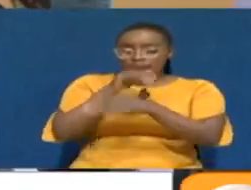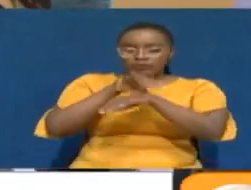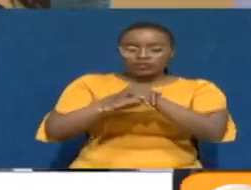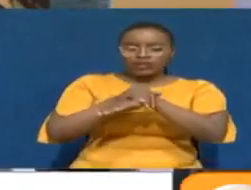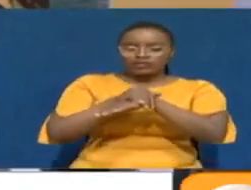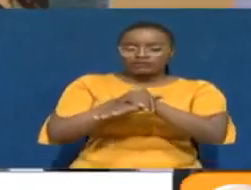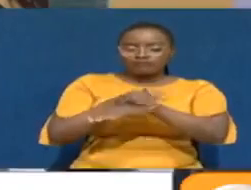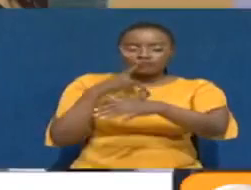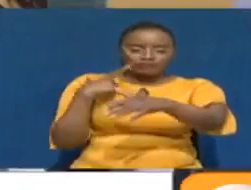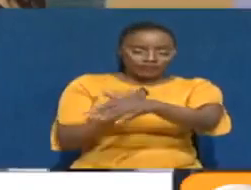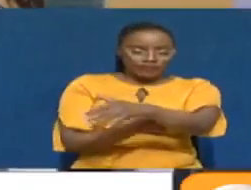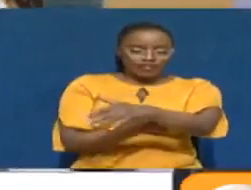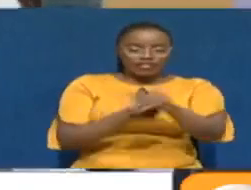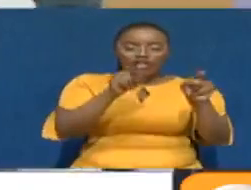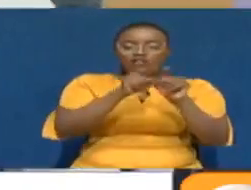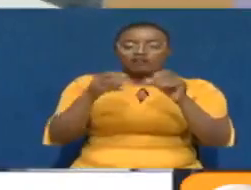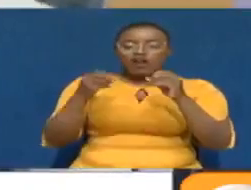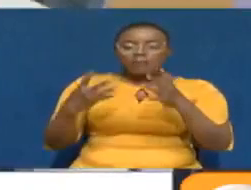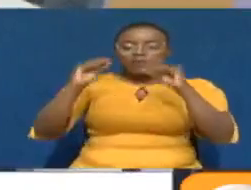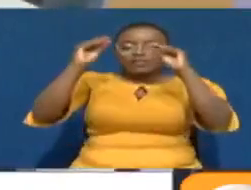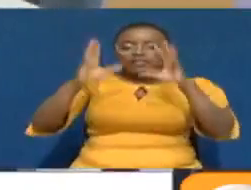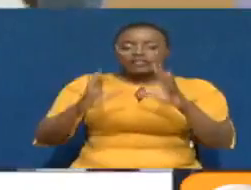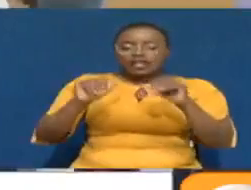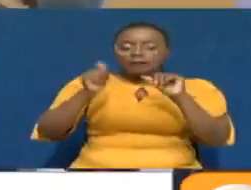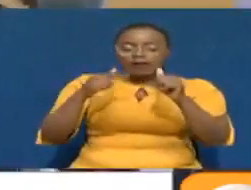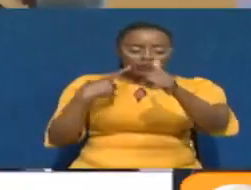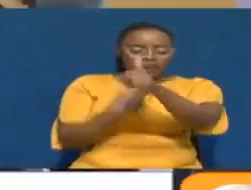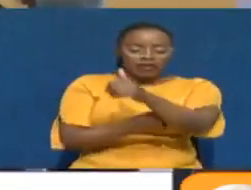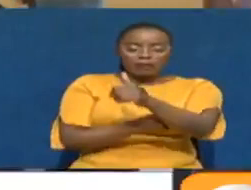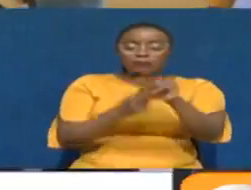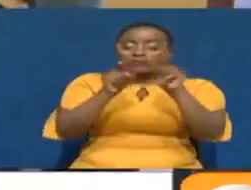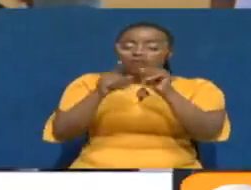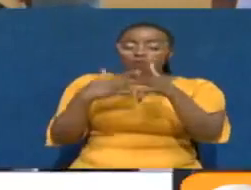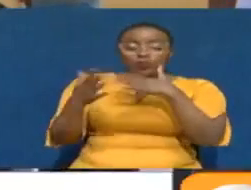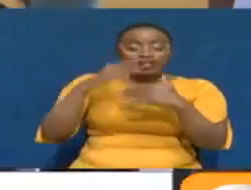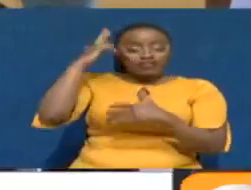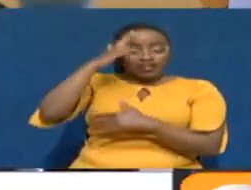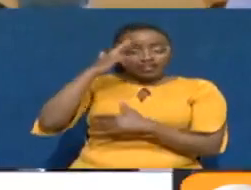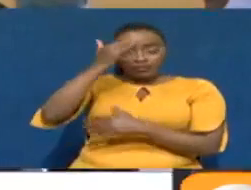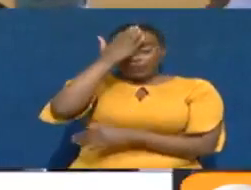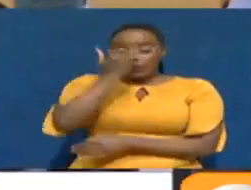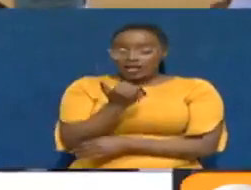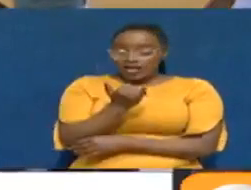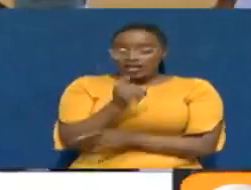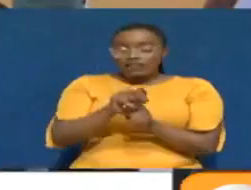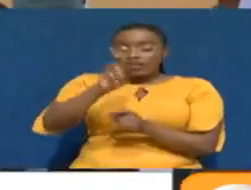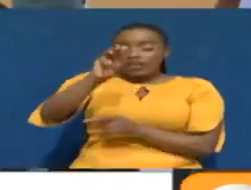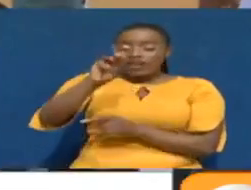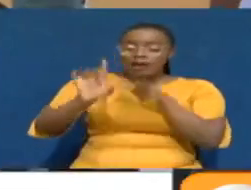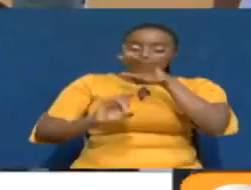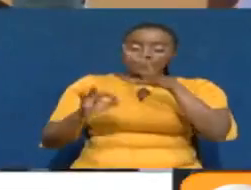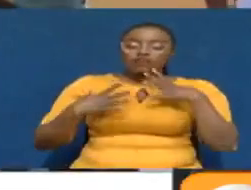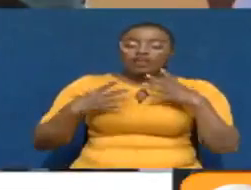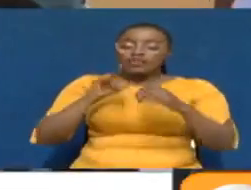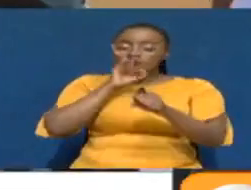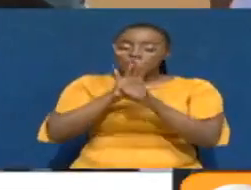get vaccinated, and how many teachers are not vaccinated and for whatever reasons, because MOH has